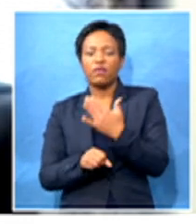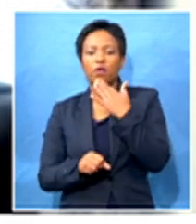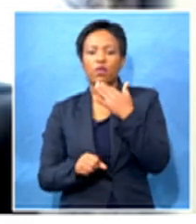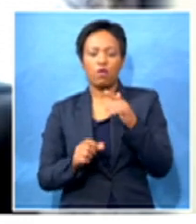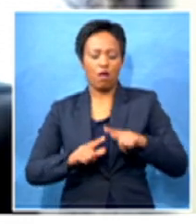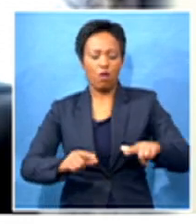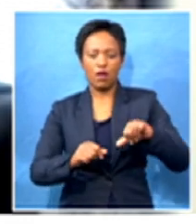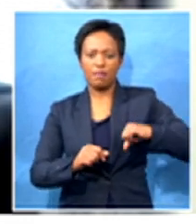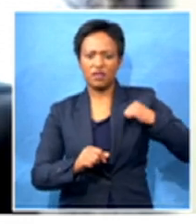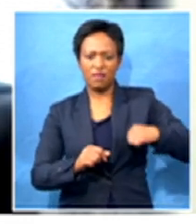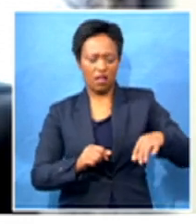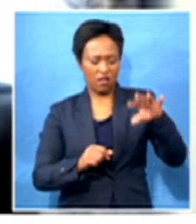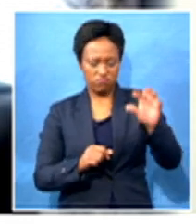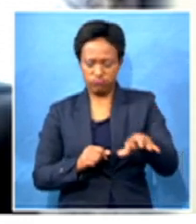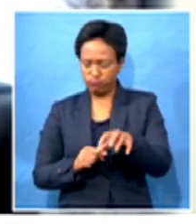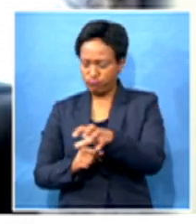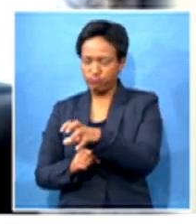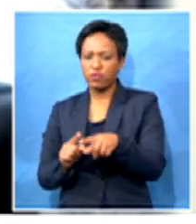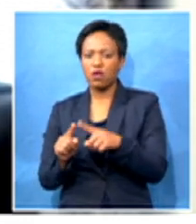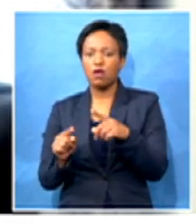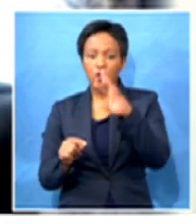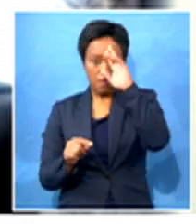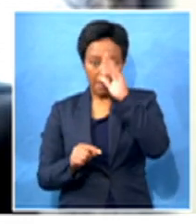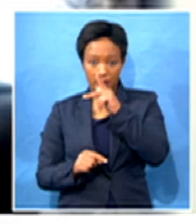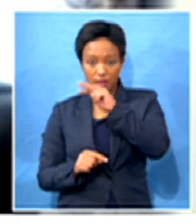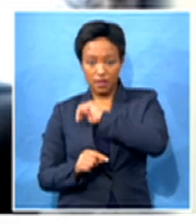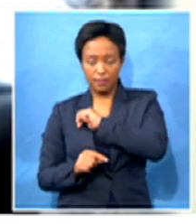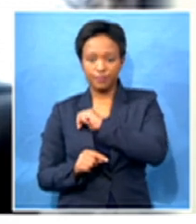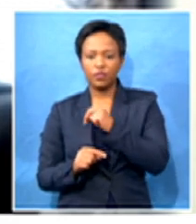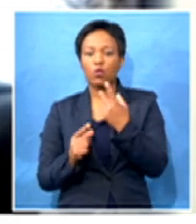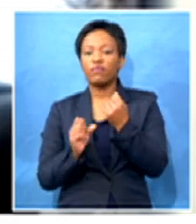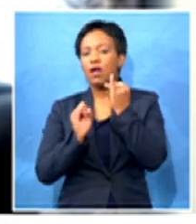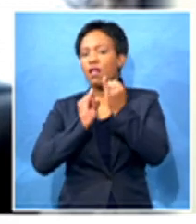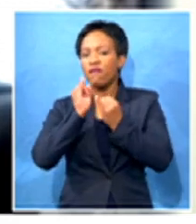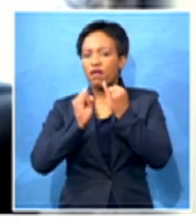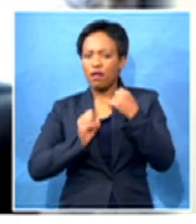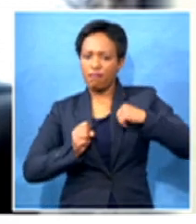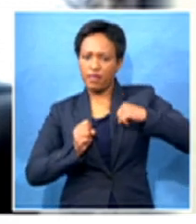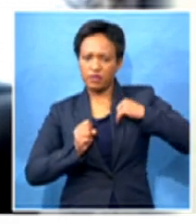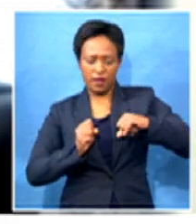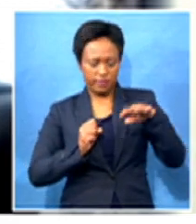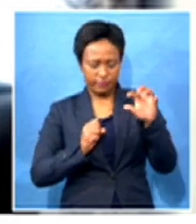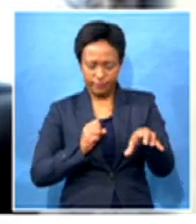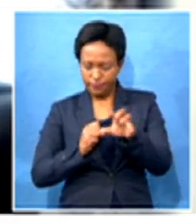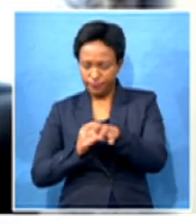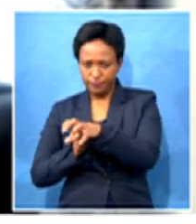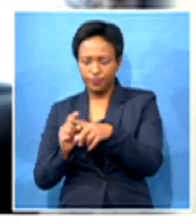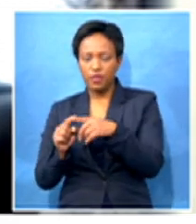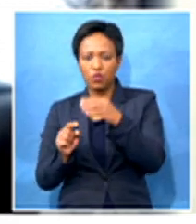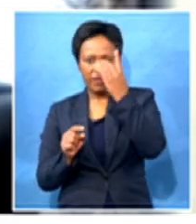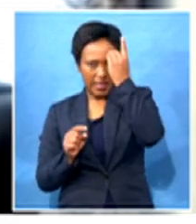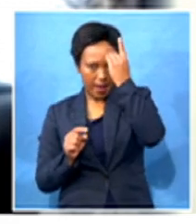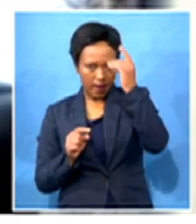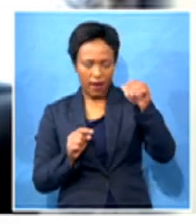within districts. And remember, KZN has 11 districts, and the Durban district